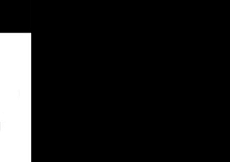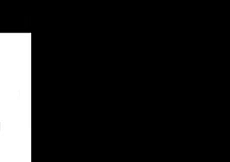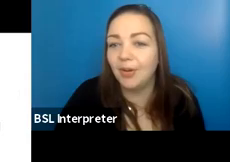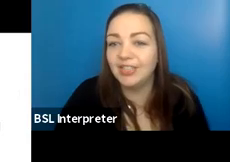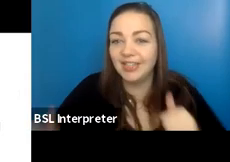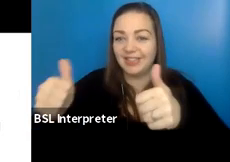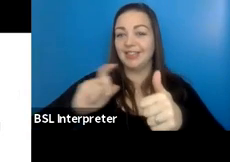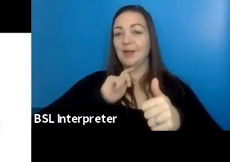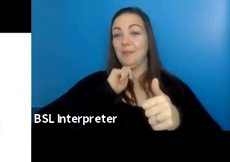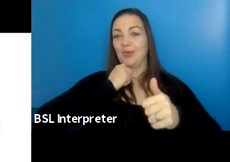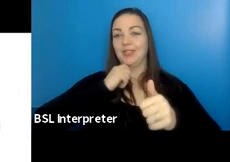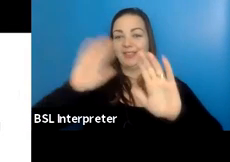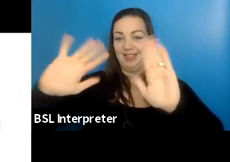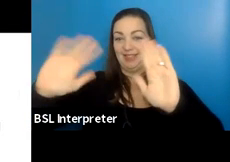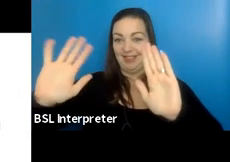Ah, my apologies.